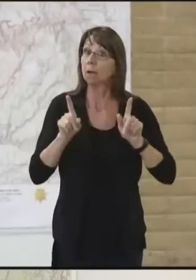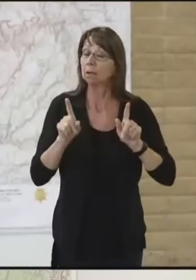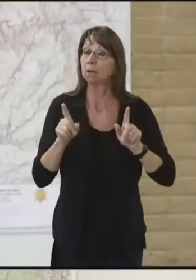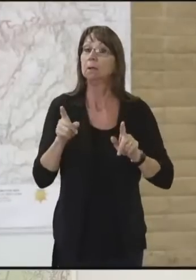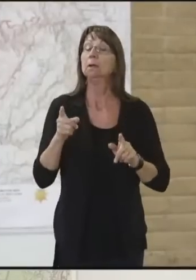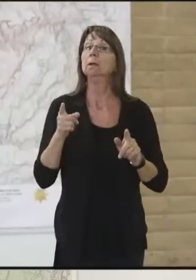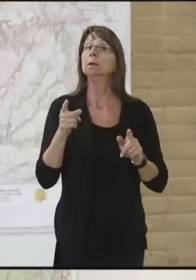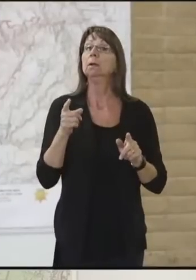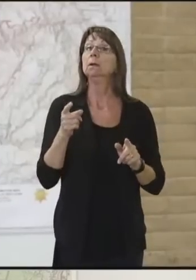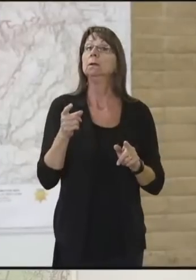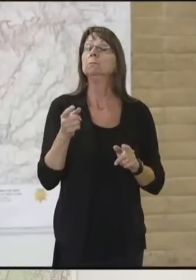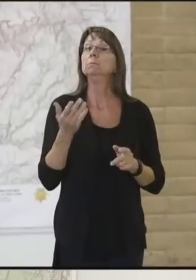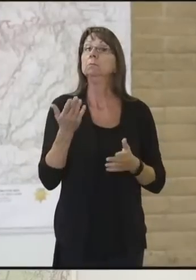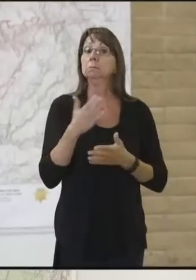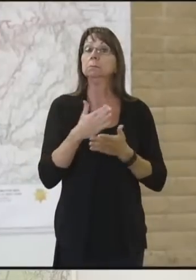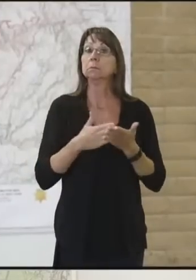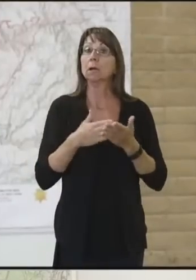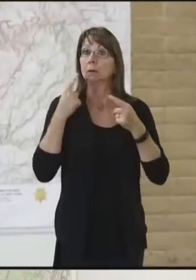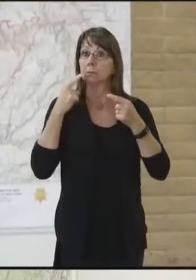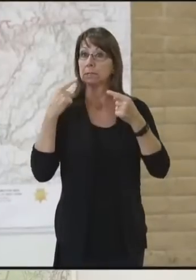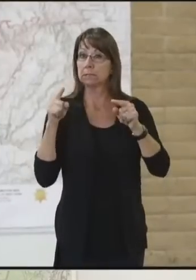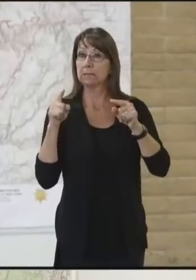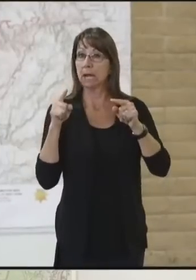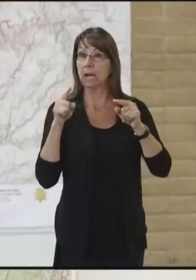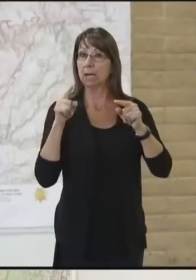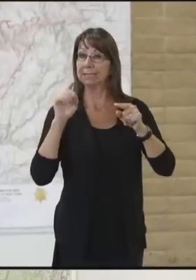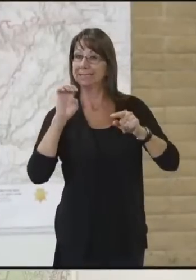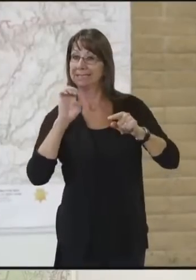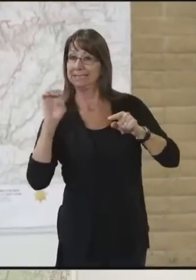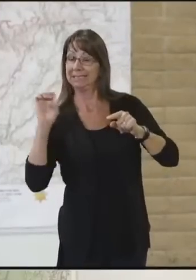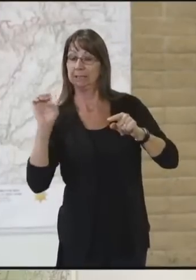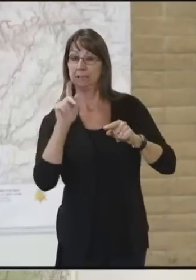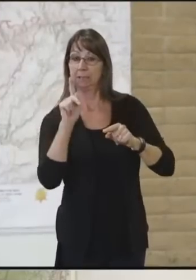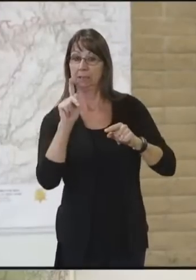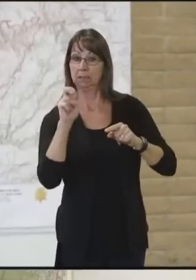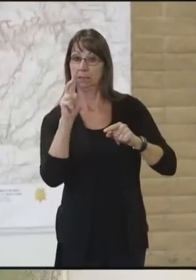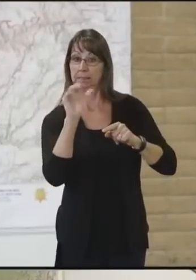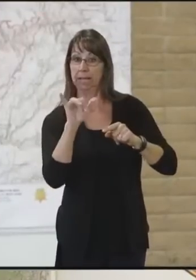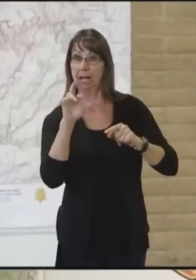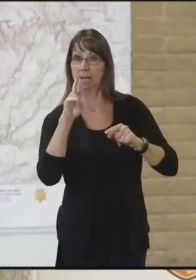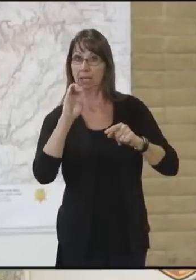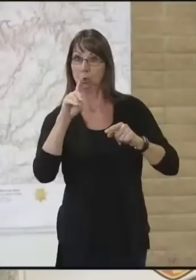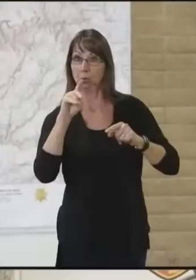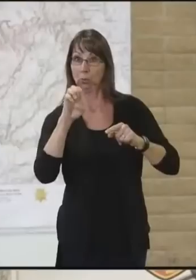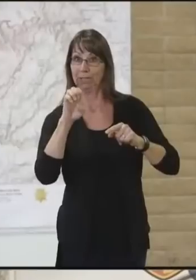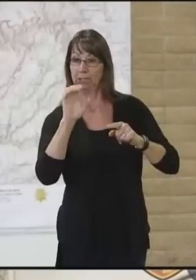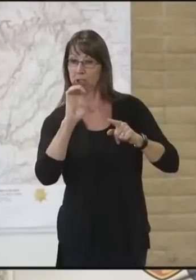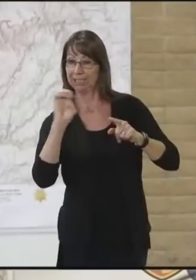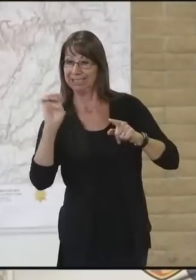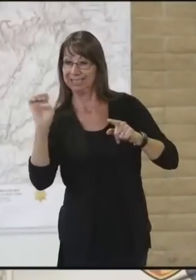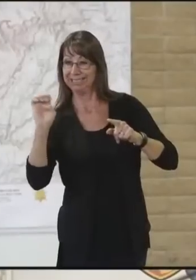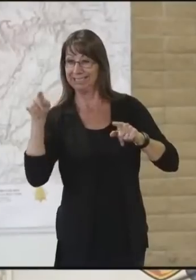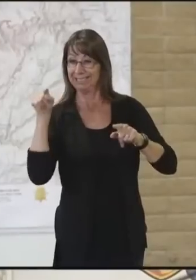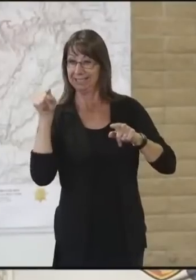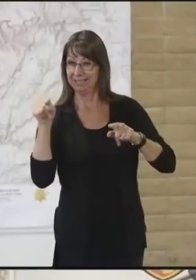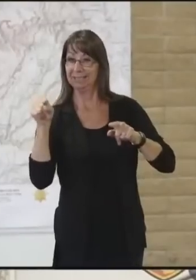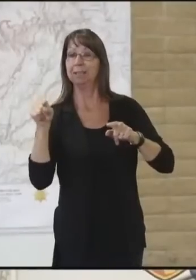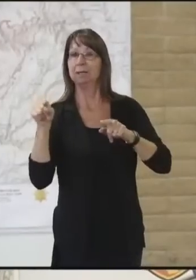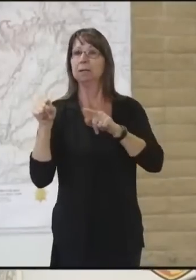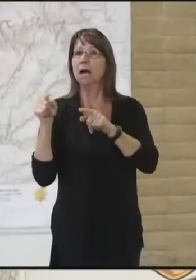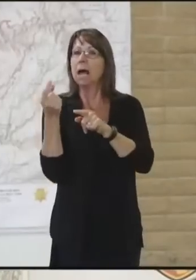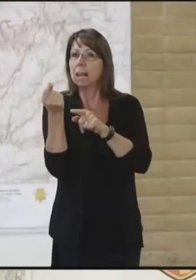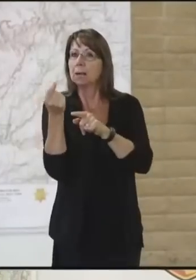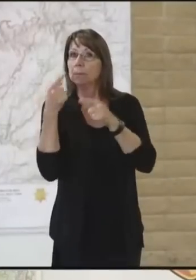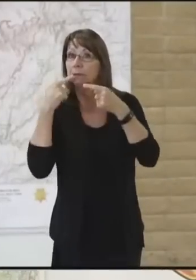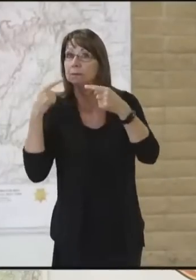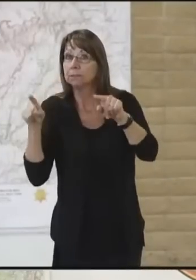control to the east of Kelly Ridge in the Stringtown area. And I just want to spend some time talking